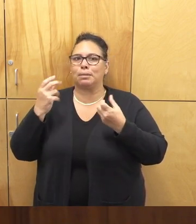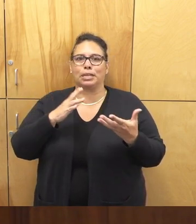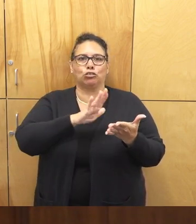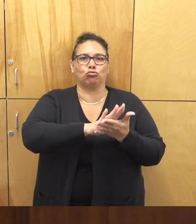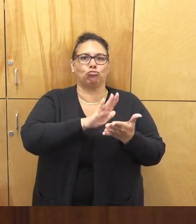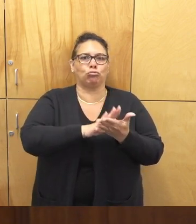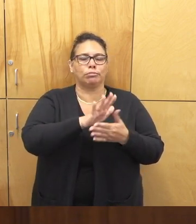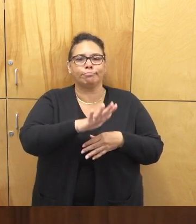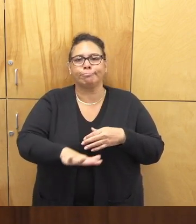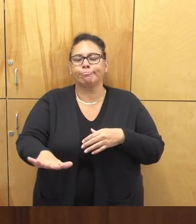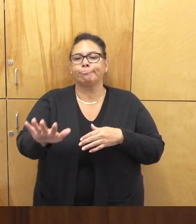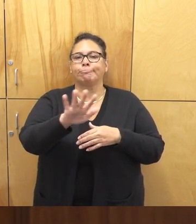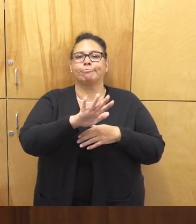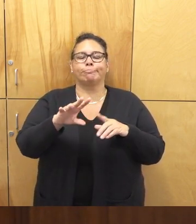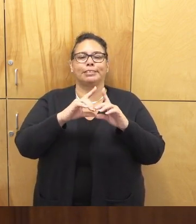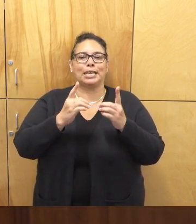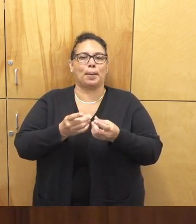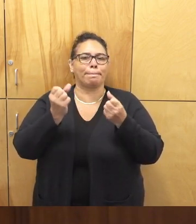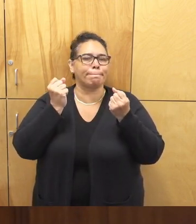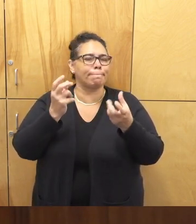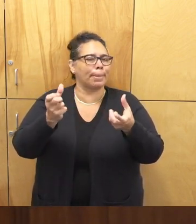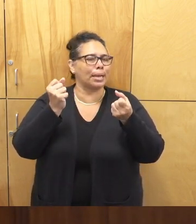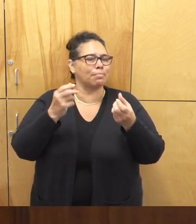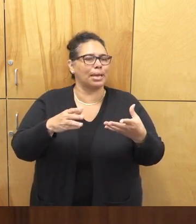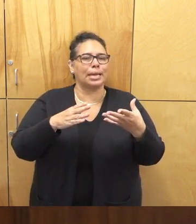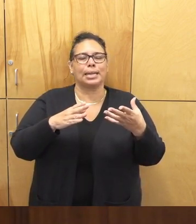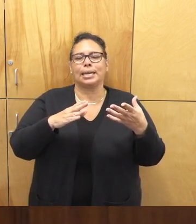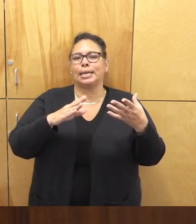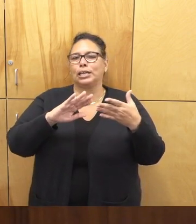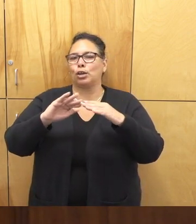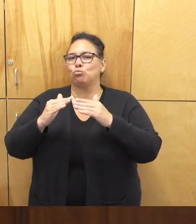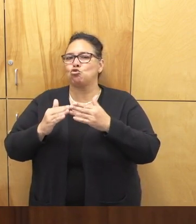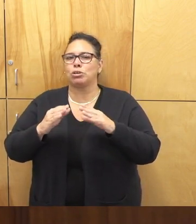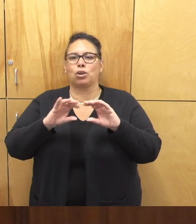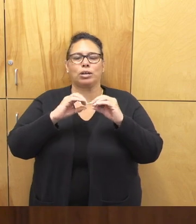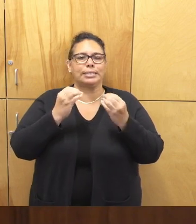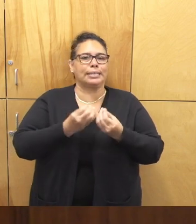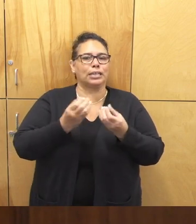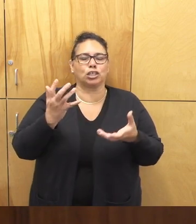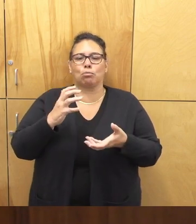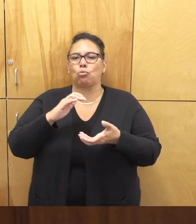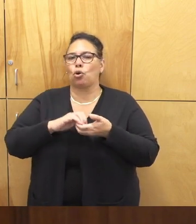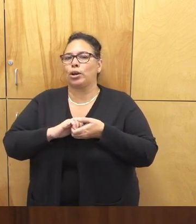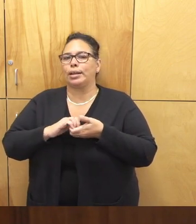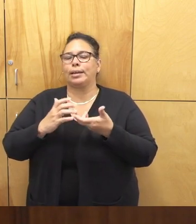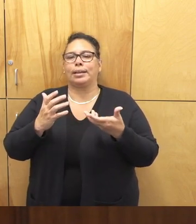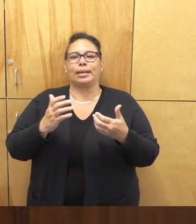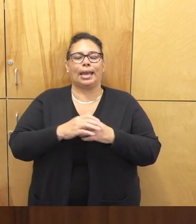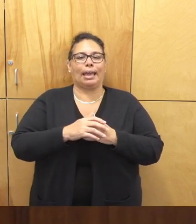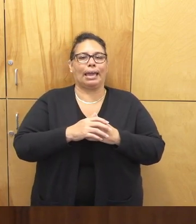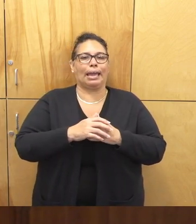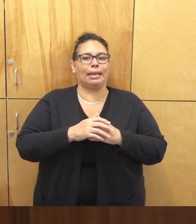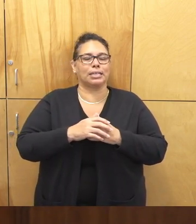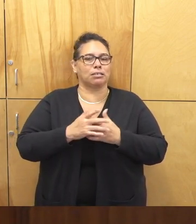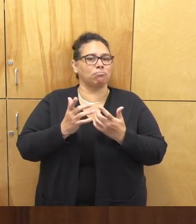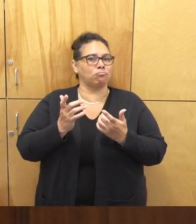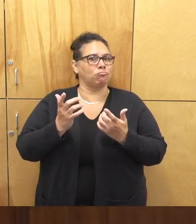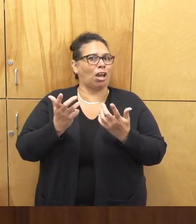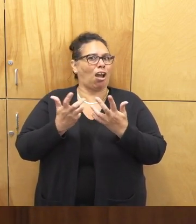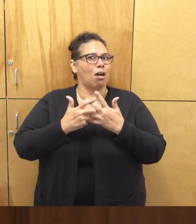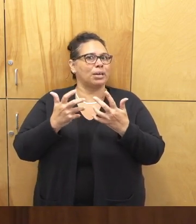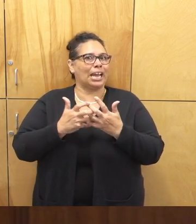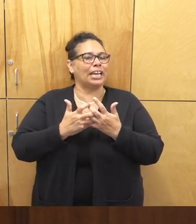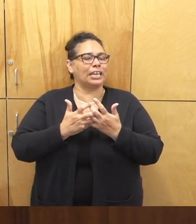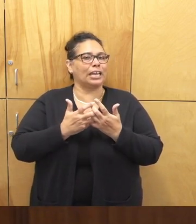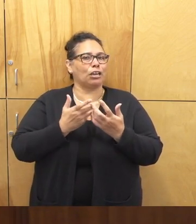across our district, multiple community organizations, partners, and really combination resource fair as well, with many of